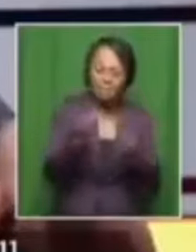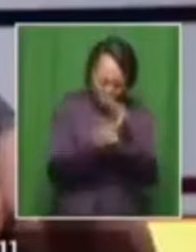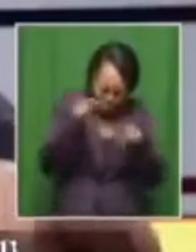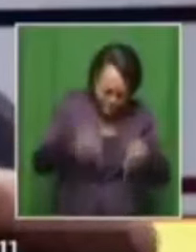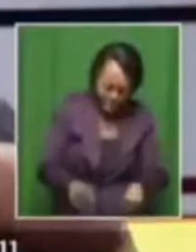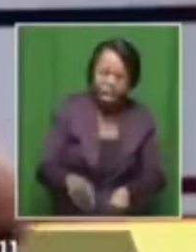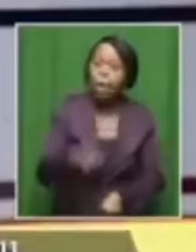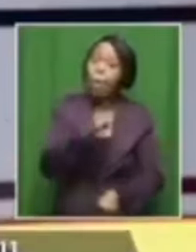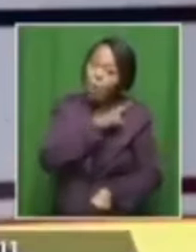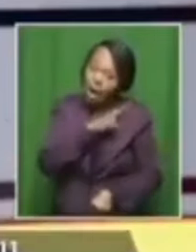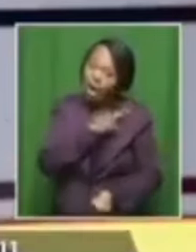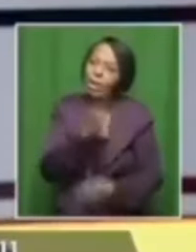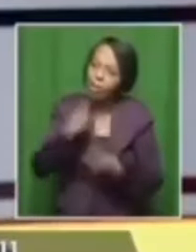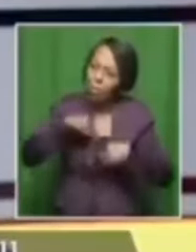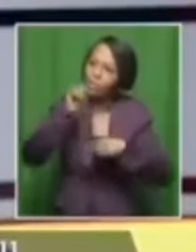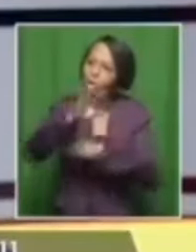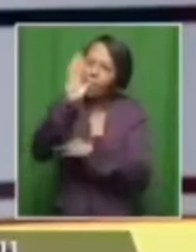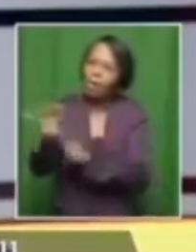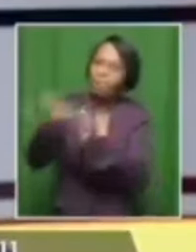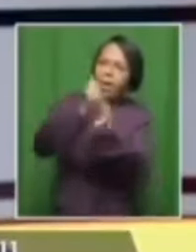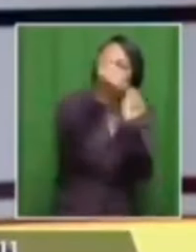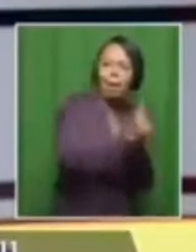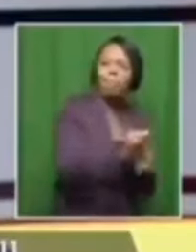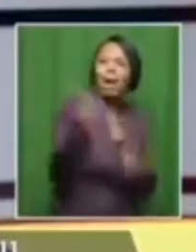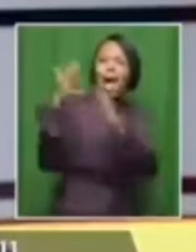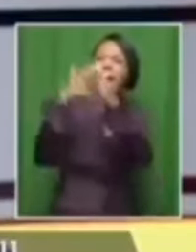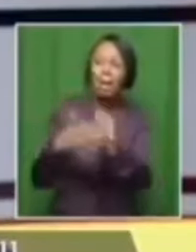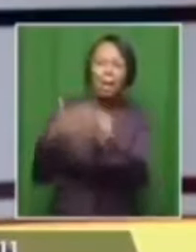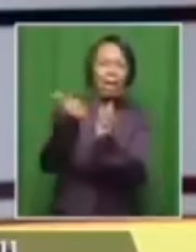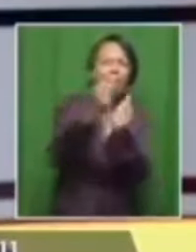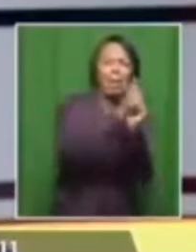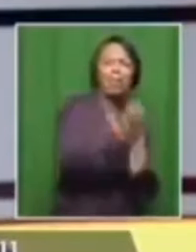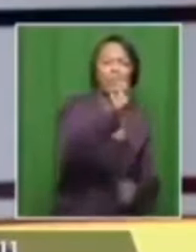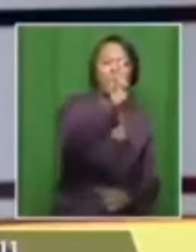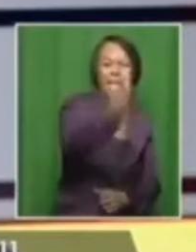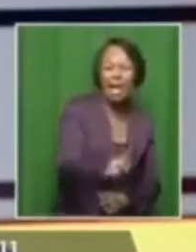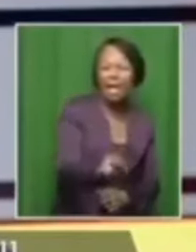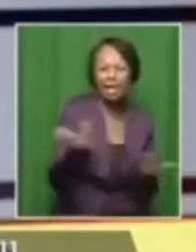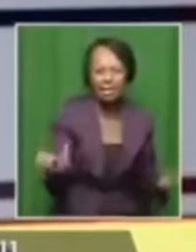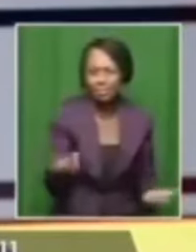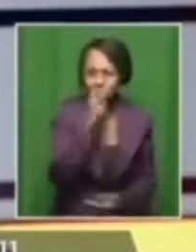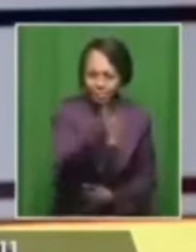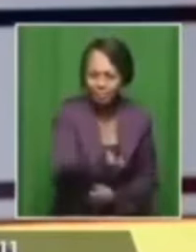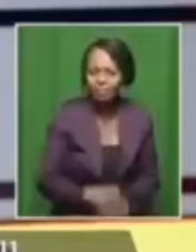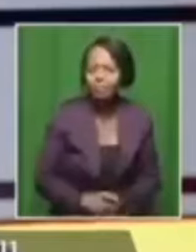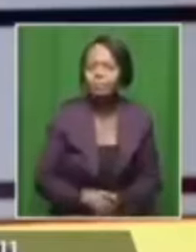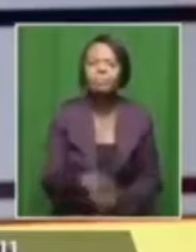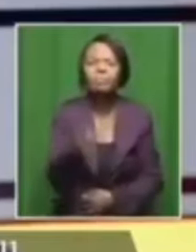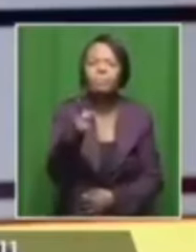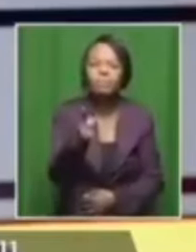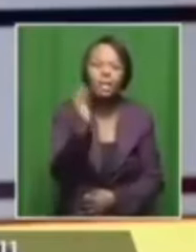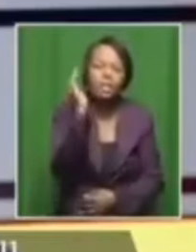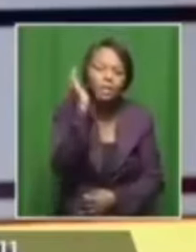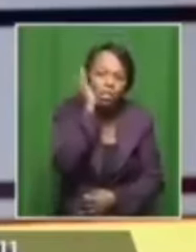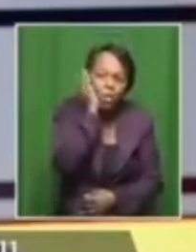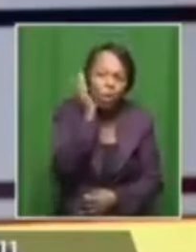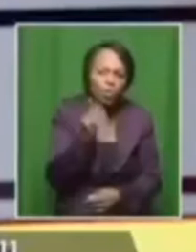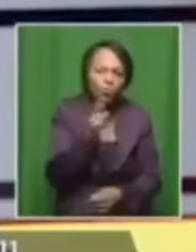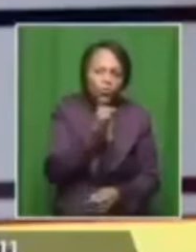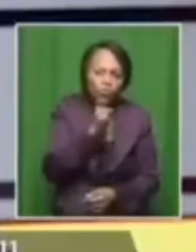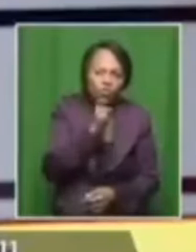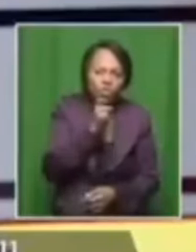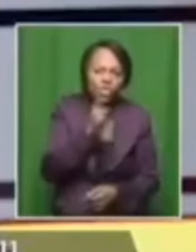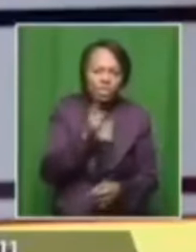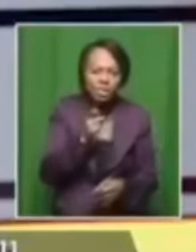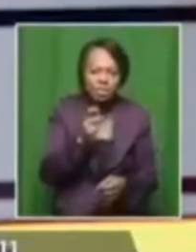UK, that you are not going to get involved in this. We use cell phones. My grandmother used to use a cell phone